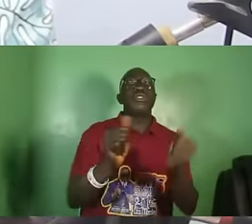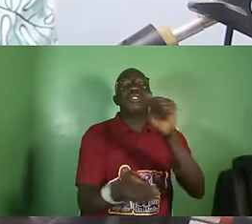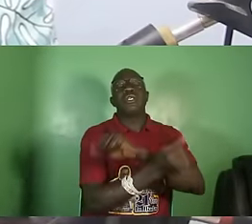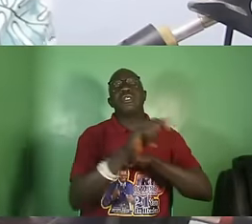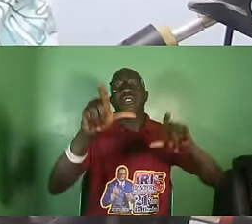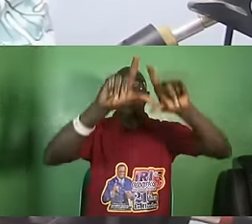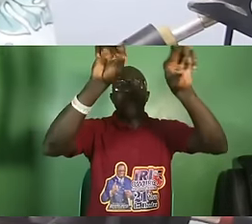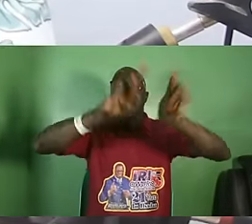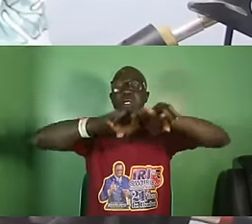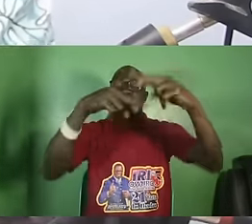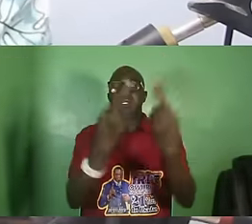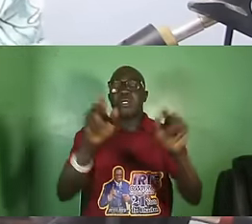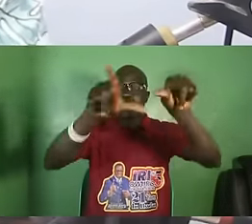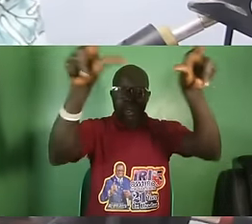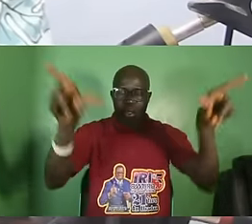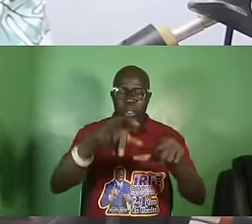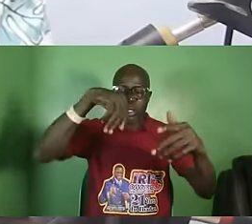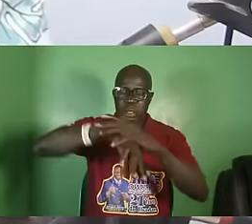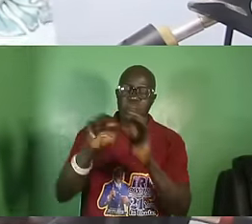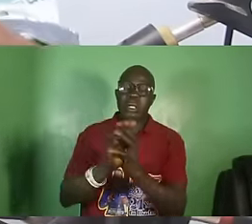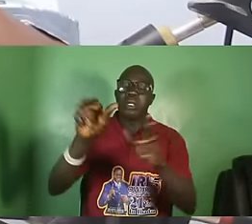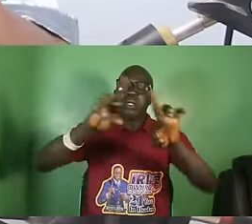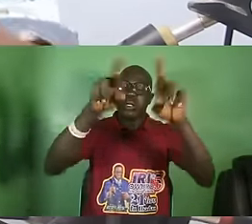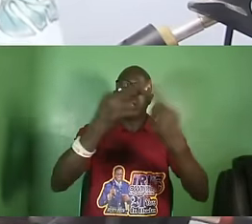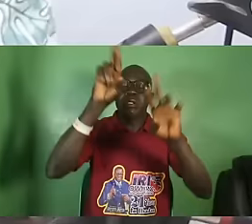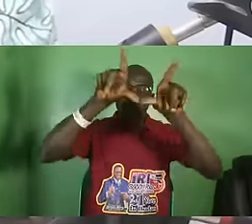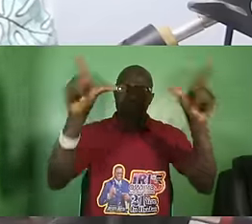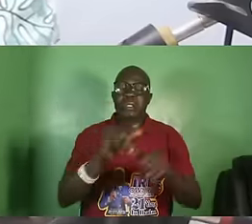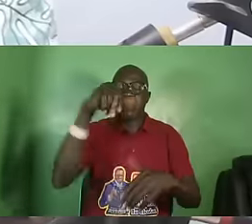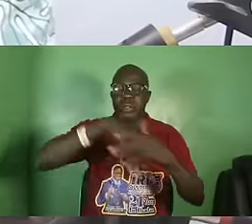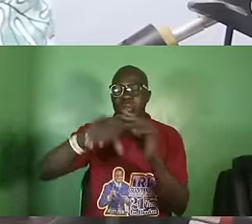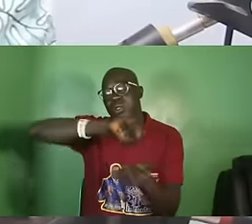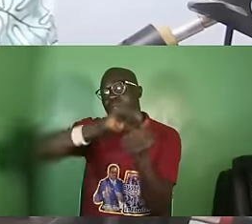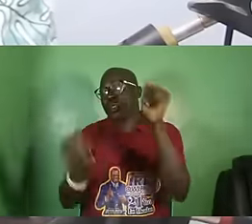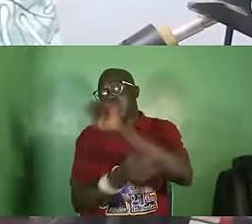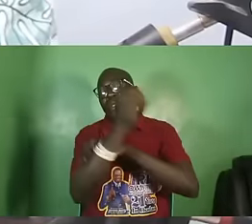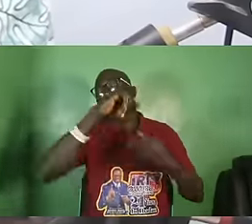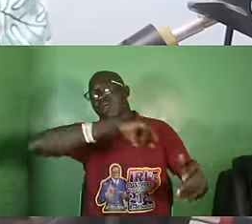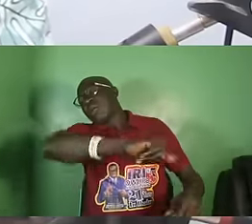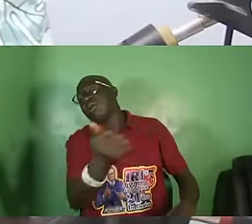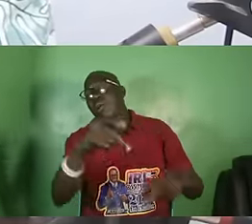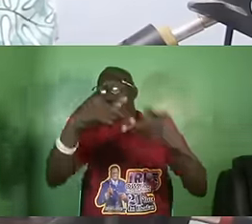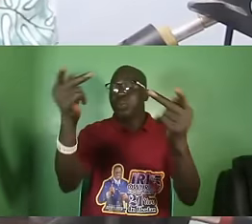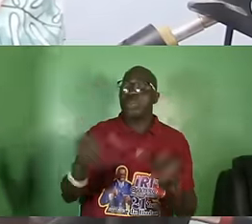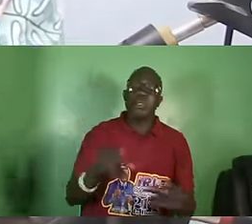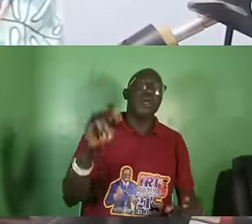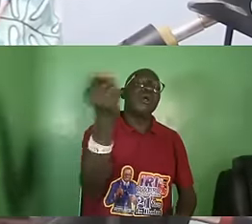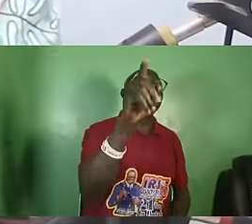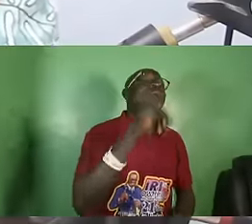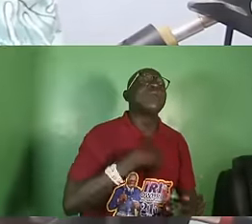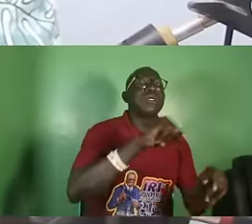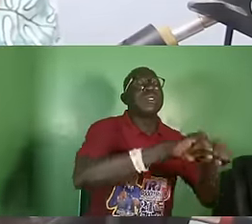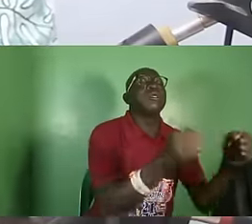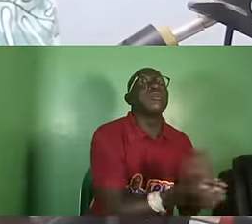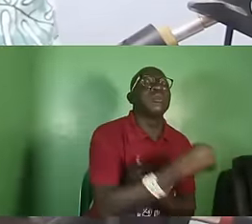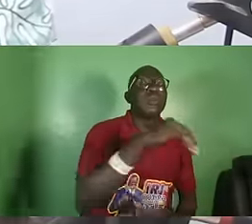will relocate. The location we are using in Shagam, we will locate it to another place. Let